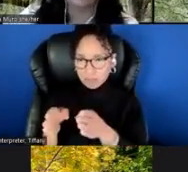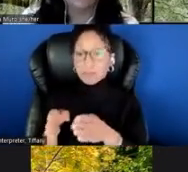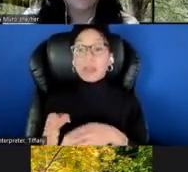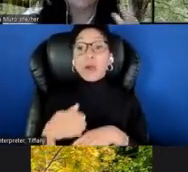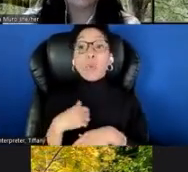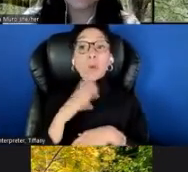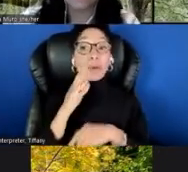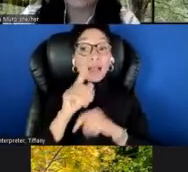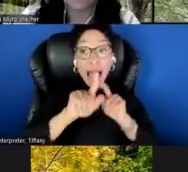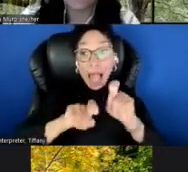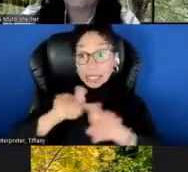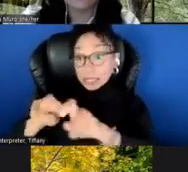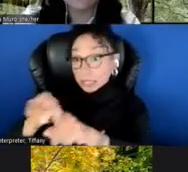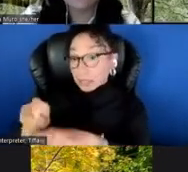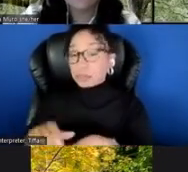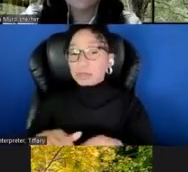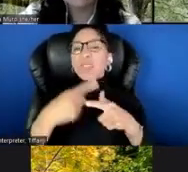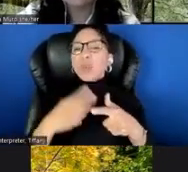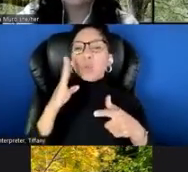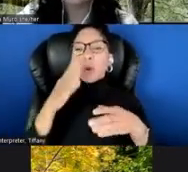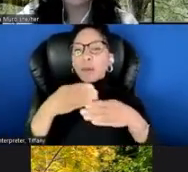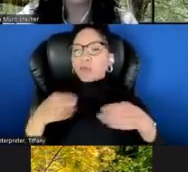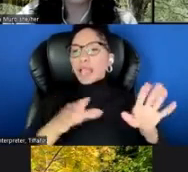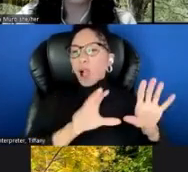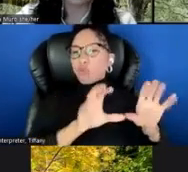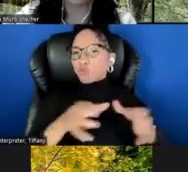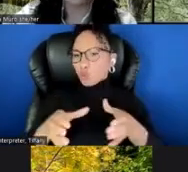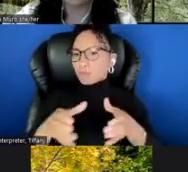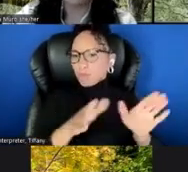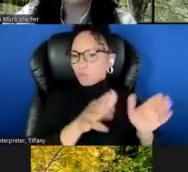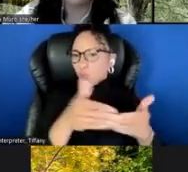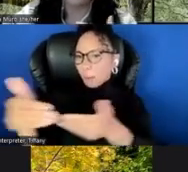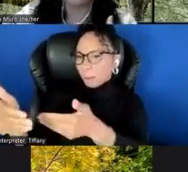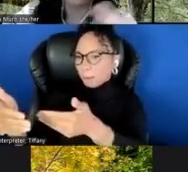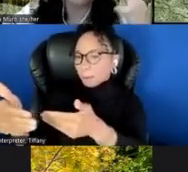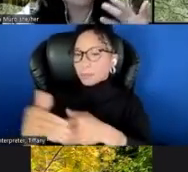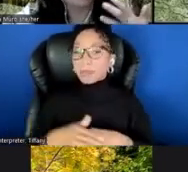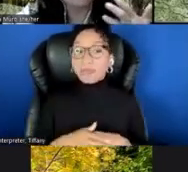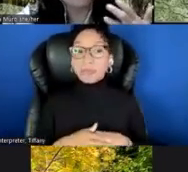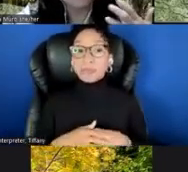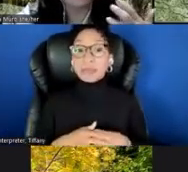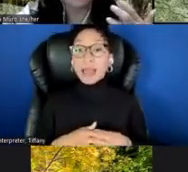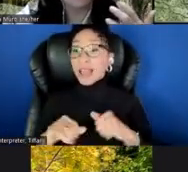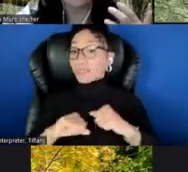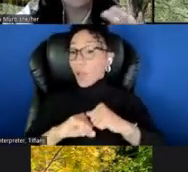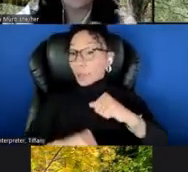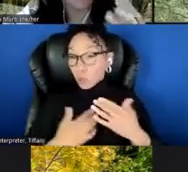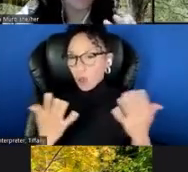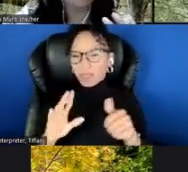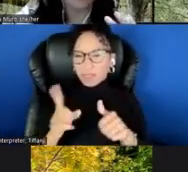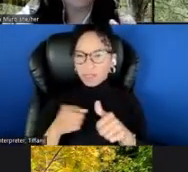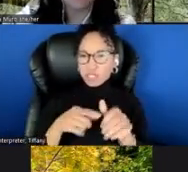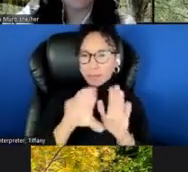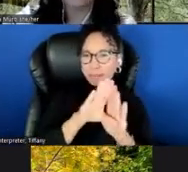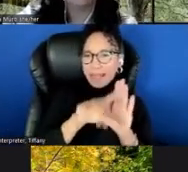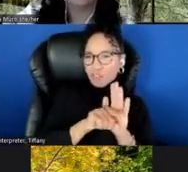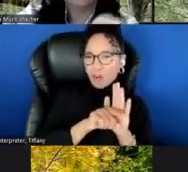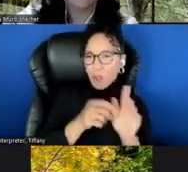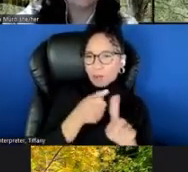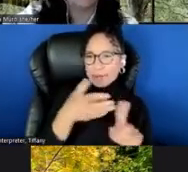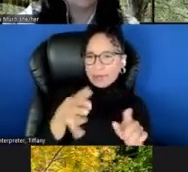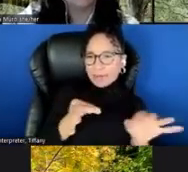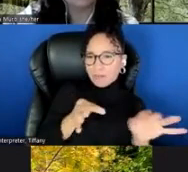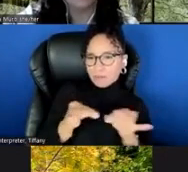well as breakout groups, as Jazz mentioned. We're going to set the groundwork, first of all, with some background information, some dialogue, and